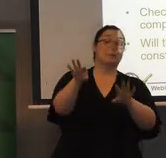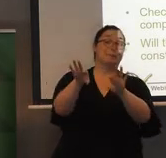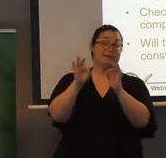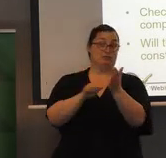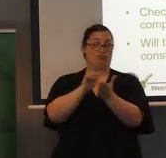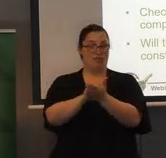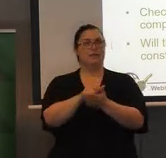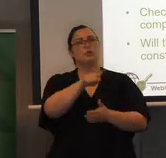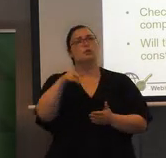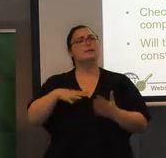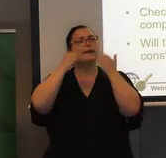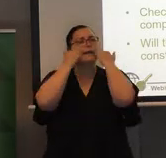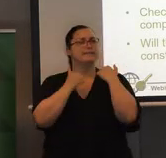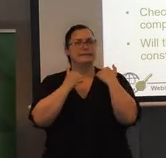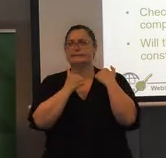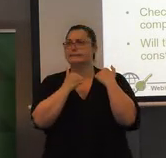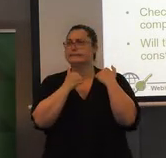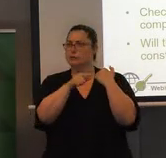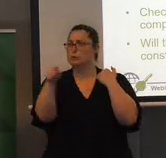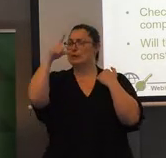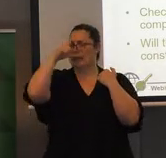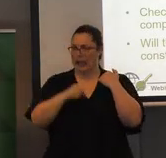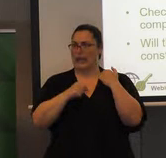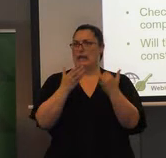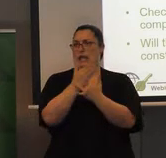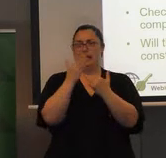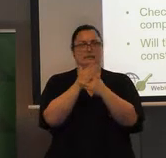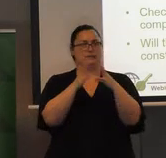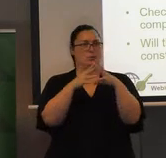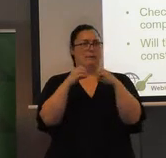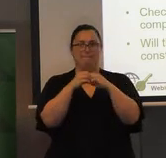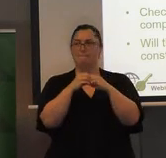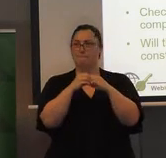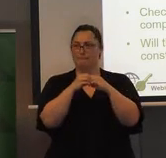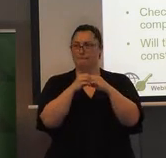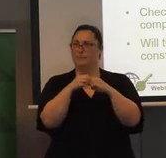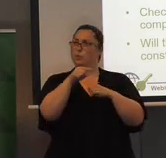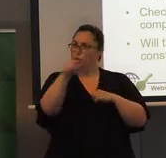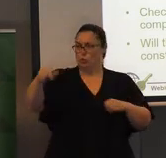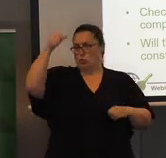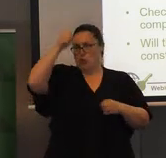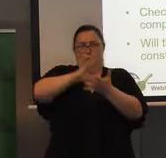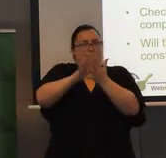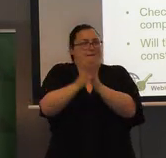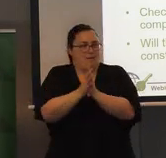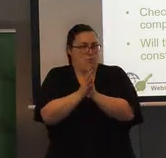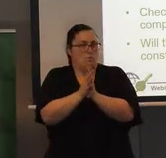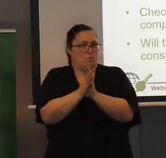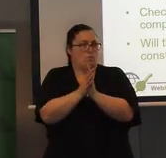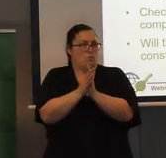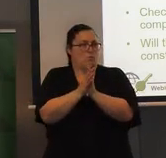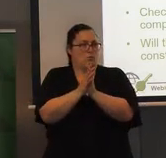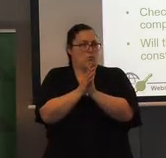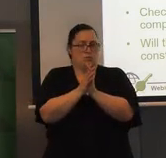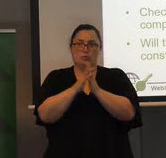of your ability, your capability to do an accessible website. Show people that you know how to do it.